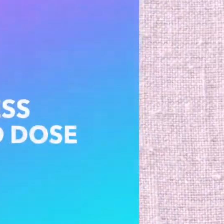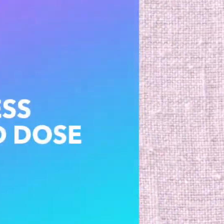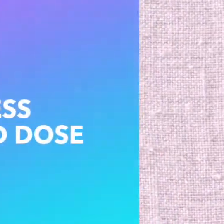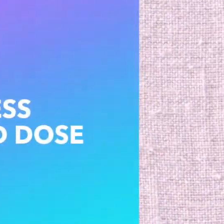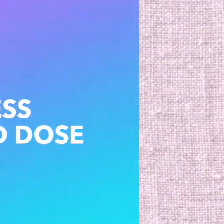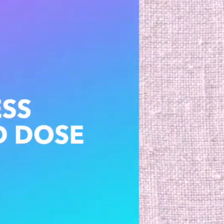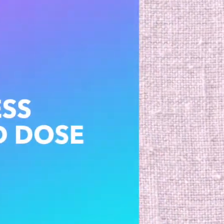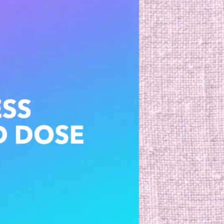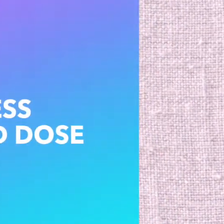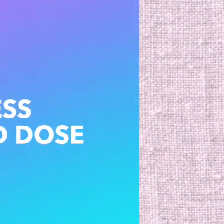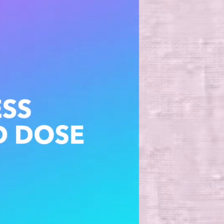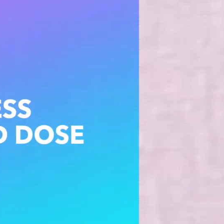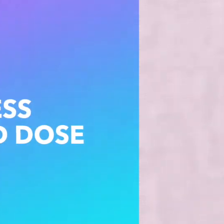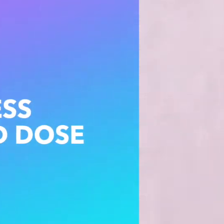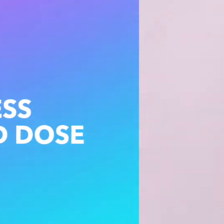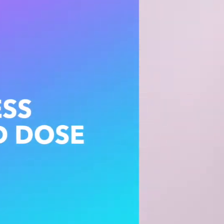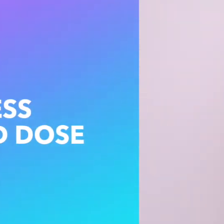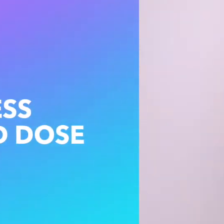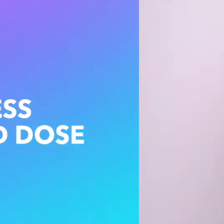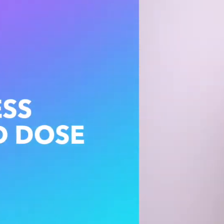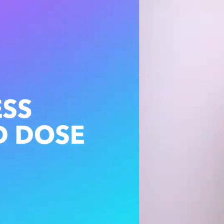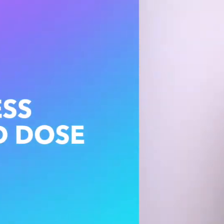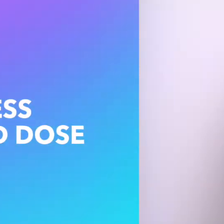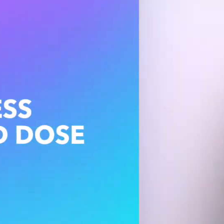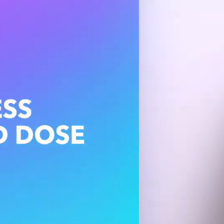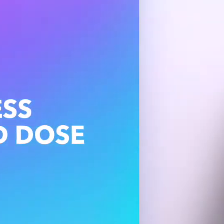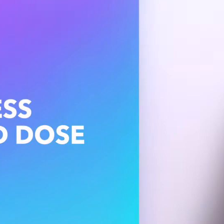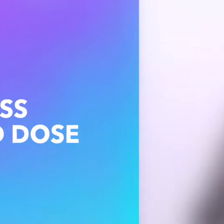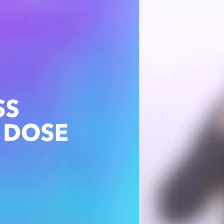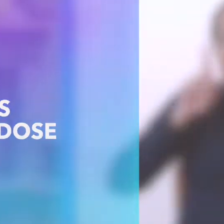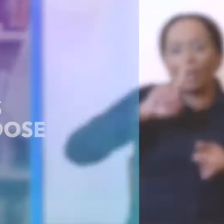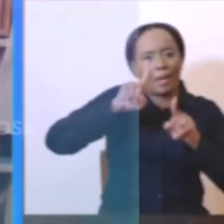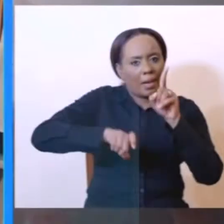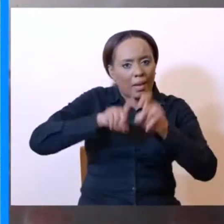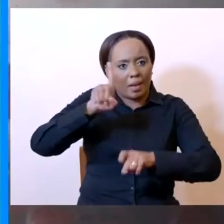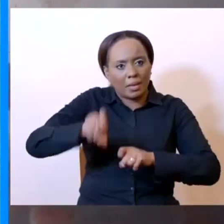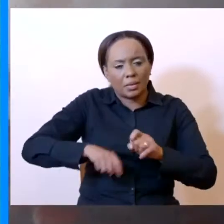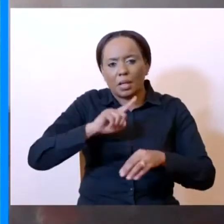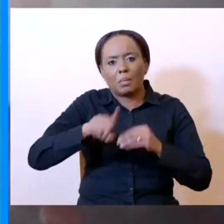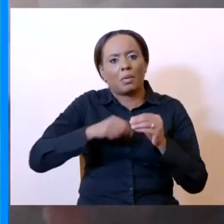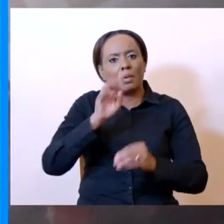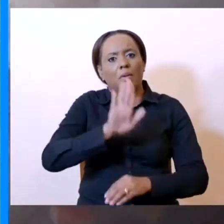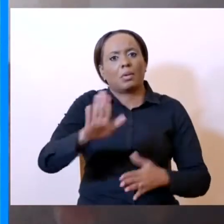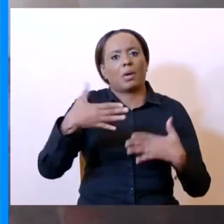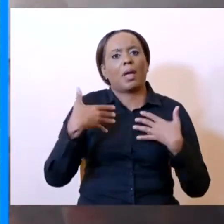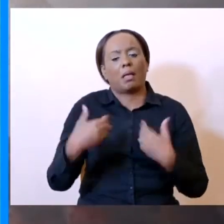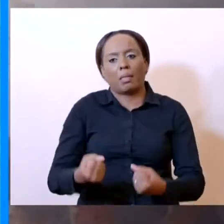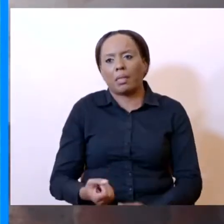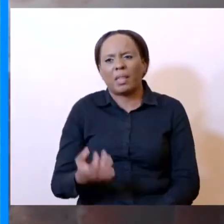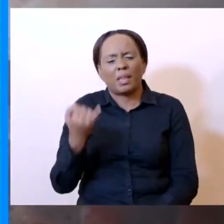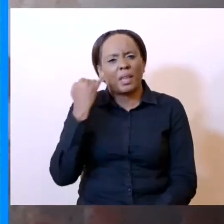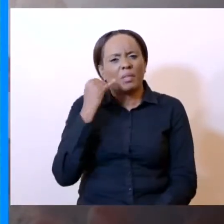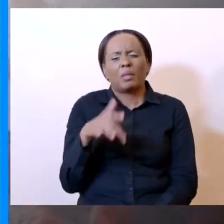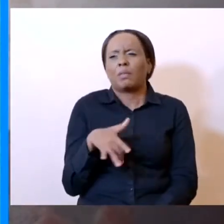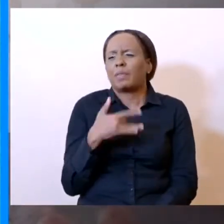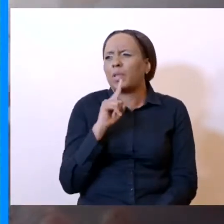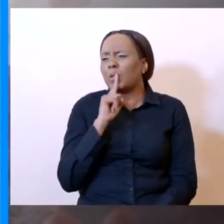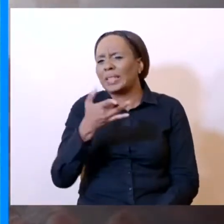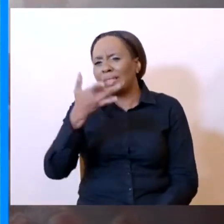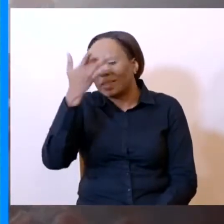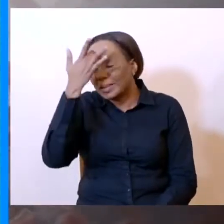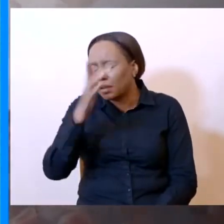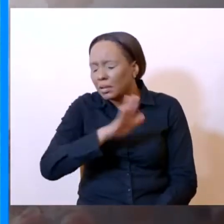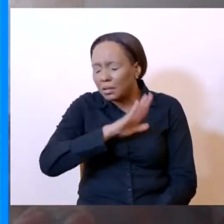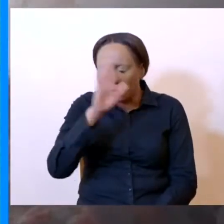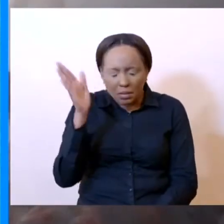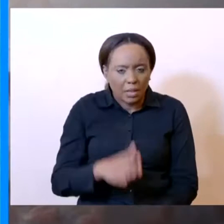In the screening prior to vaccination, you will be asked some basic questions about your general health. If you're feeling very ill at that time, that's never a